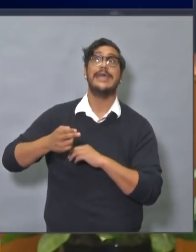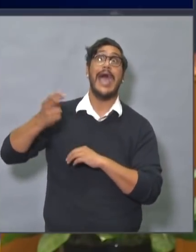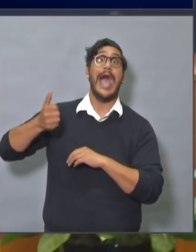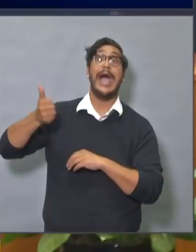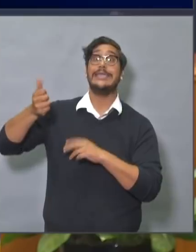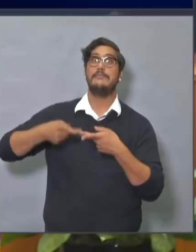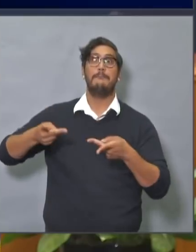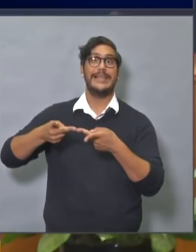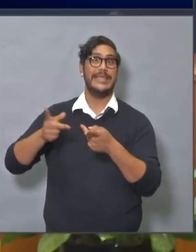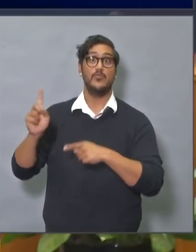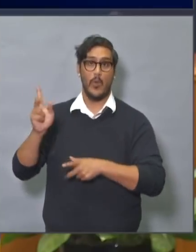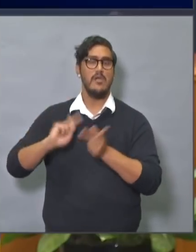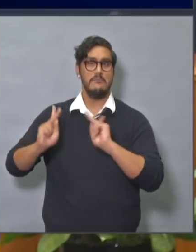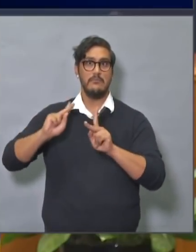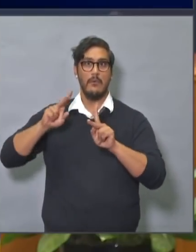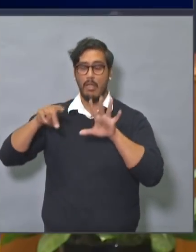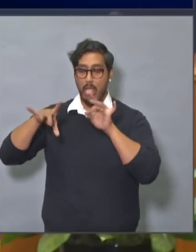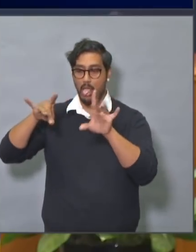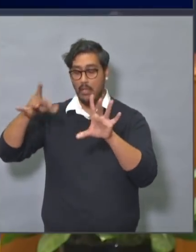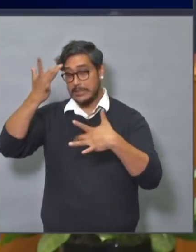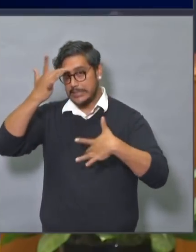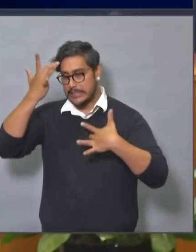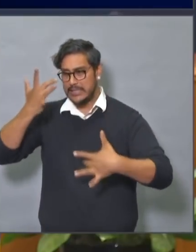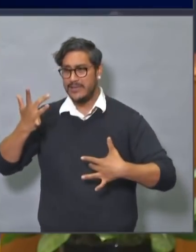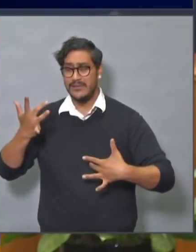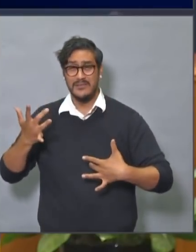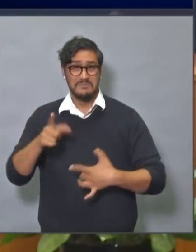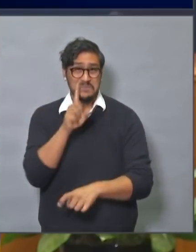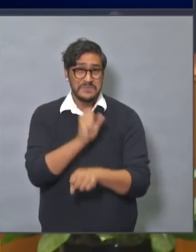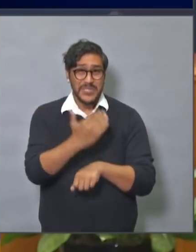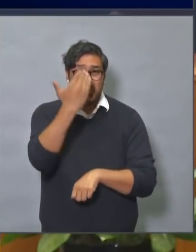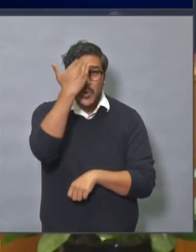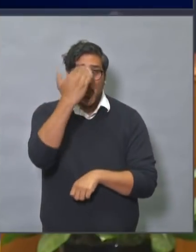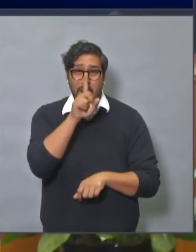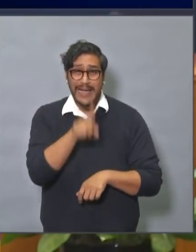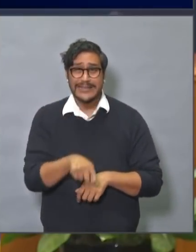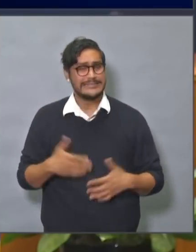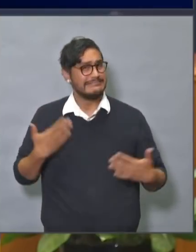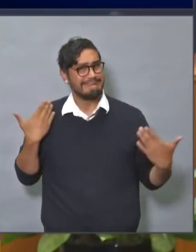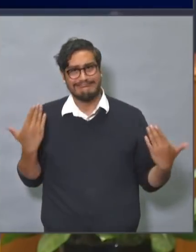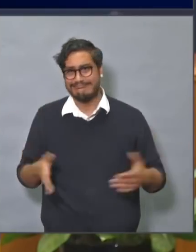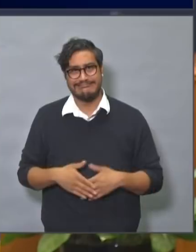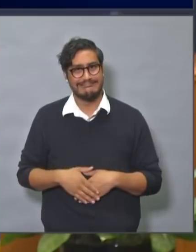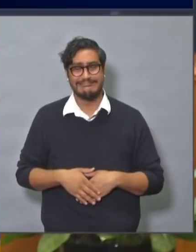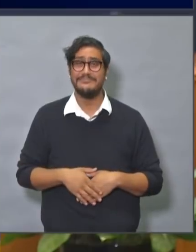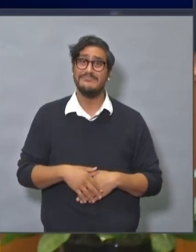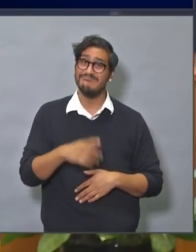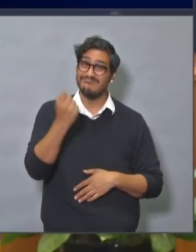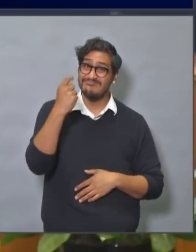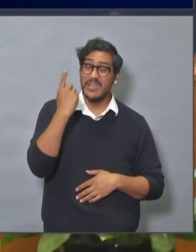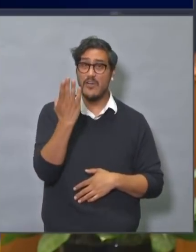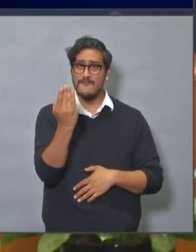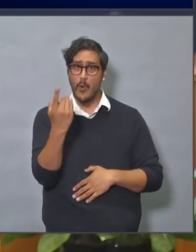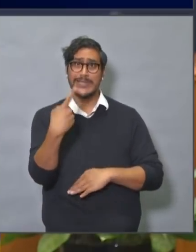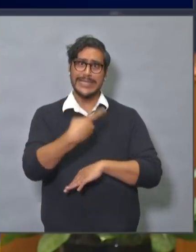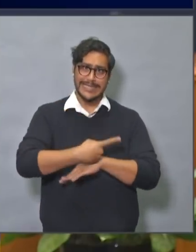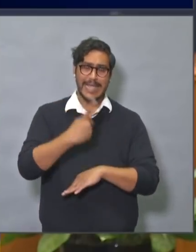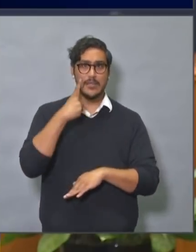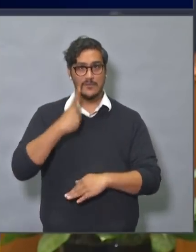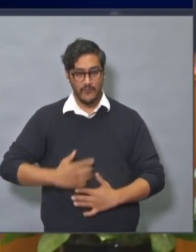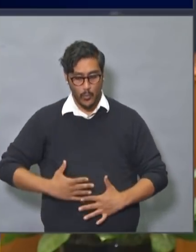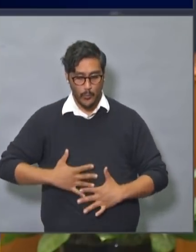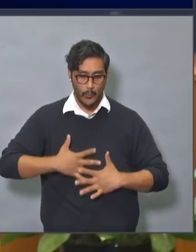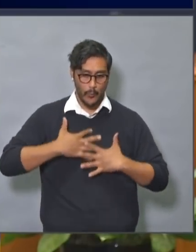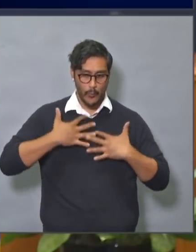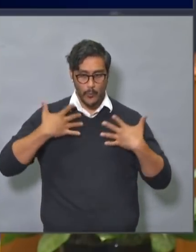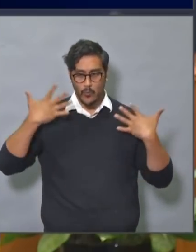are contracting. We absolutely don't know a definitive answer. As I said, 14-day incubation period, it's very hard for people to pinpoint